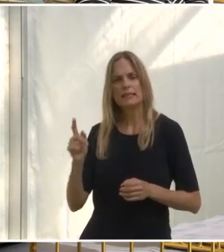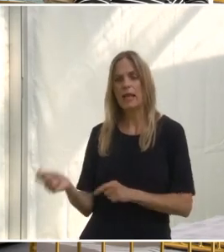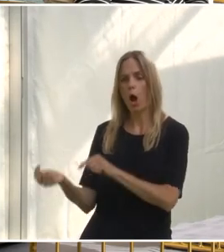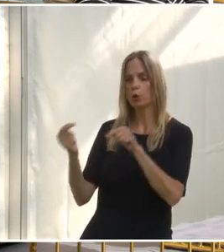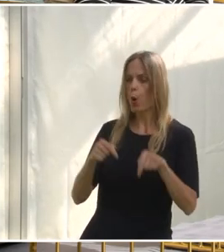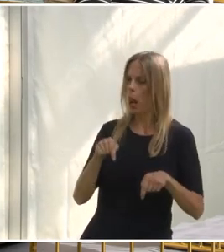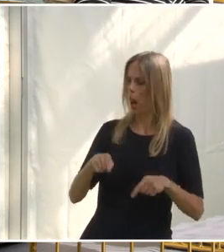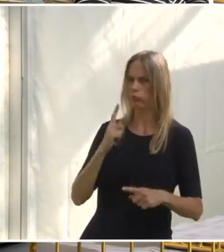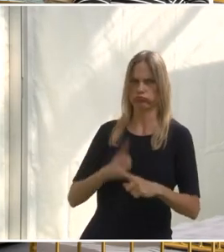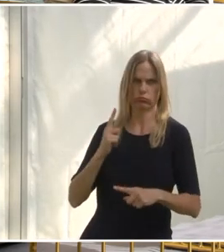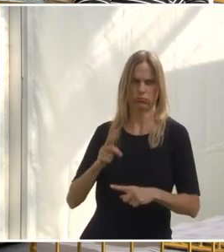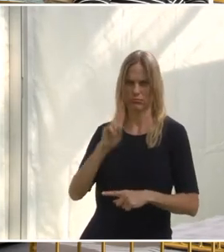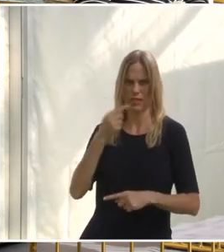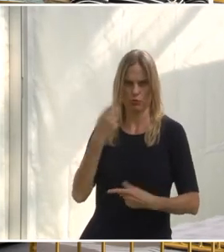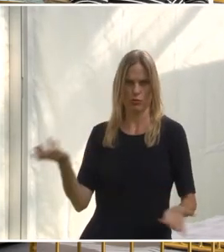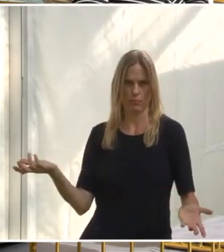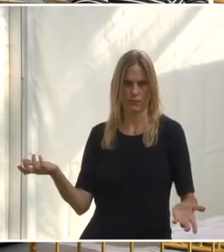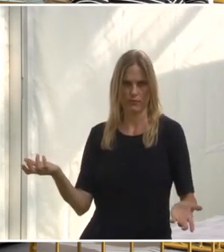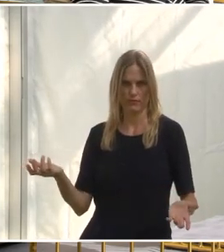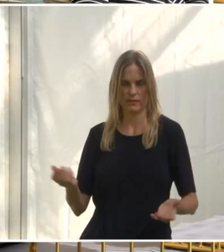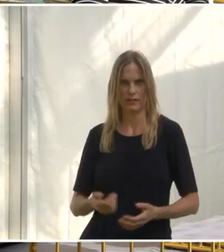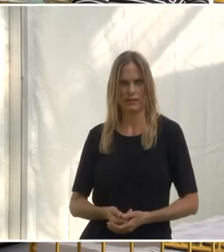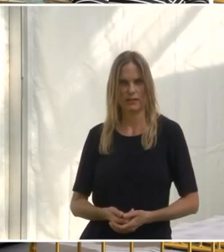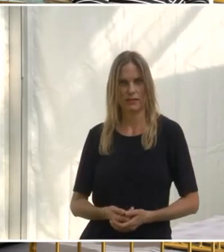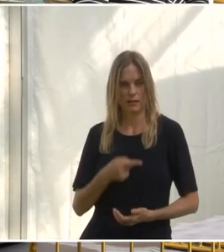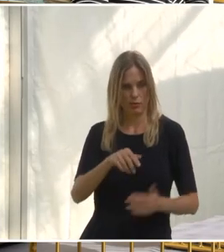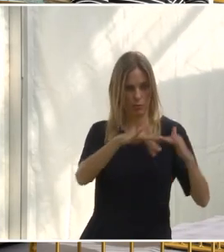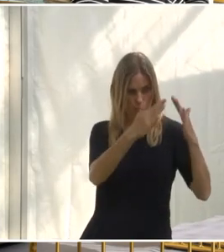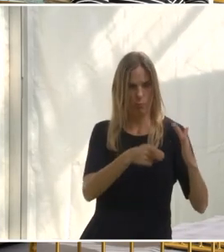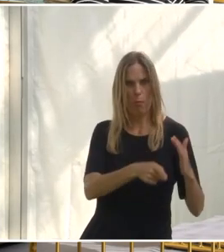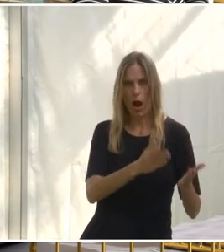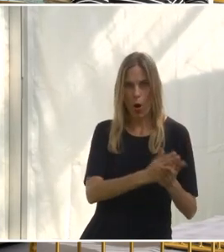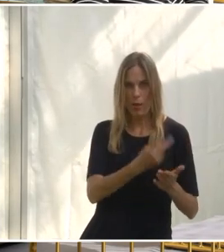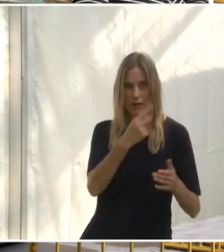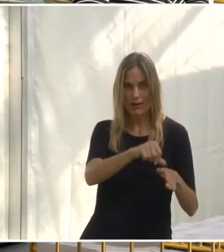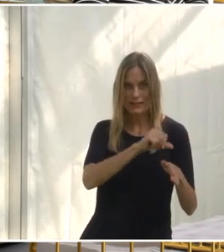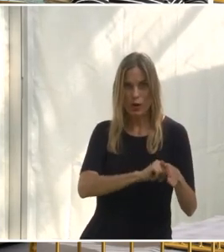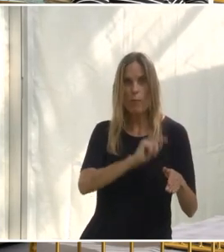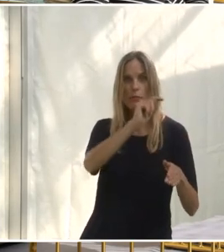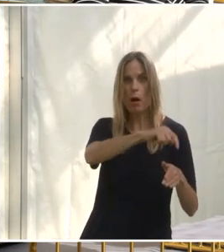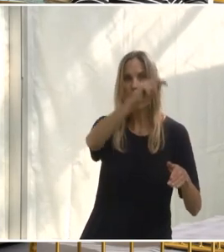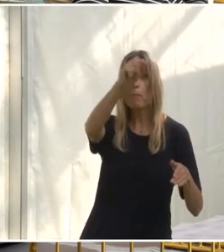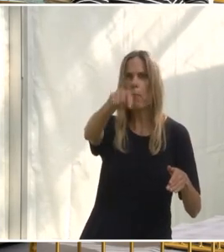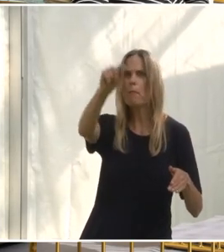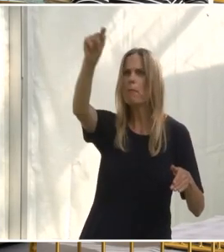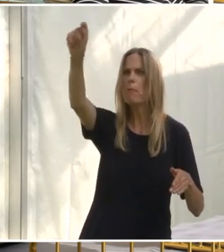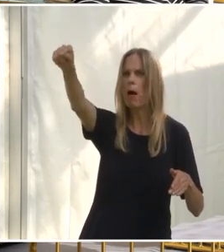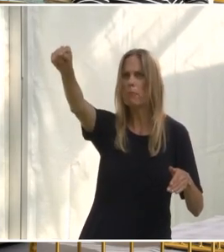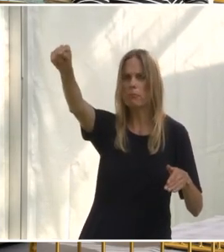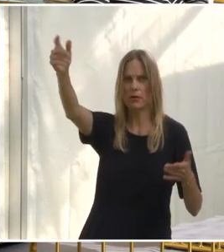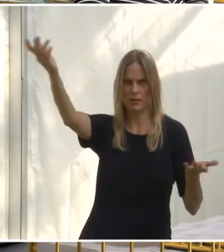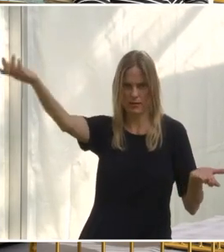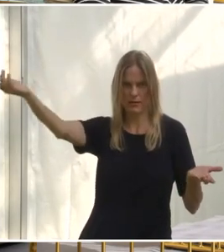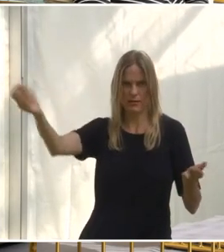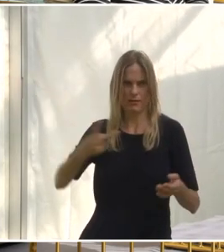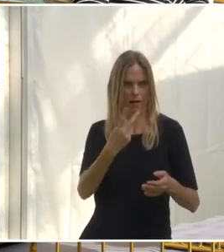here? You know, there is one house here, after 2 kilometers another house, and then 2 kilometers